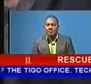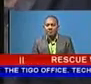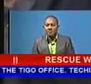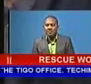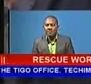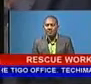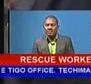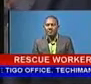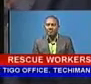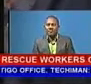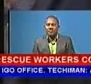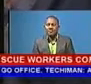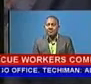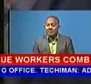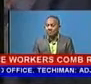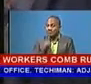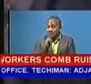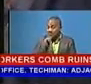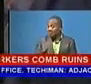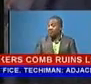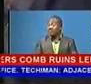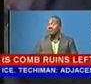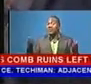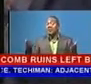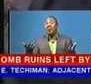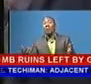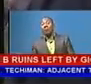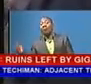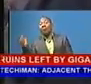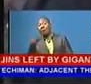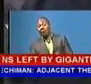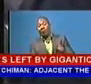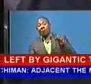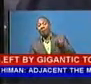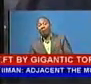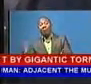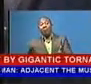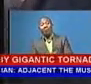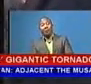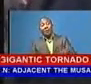and it is not open to him now in re-examination